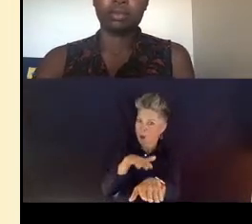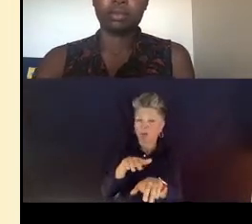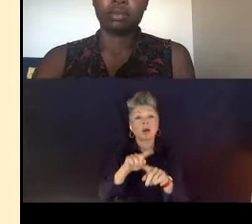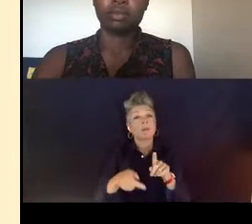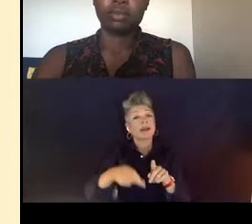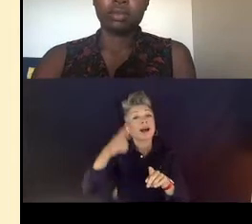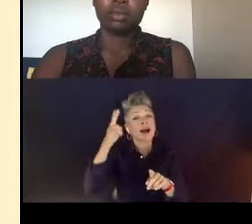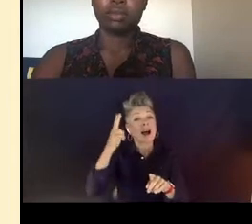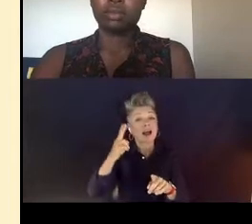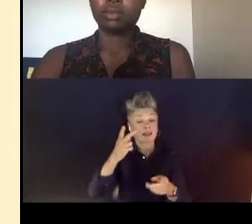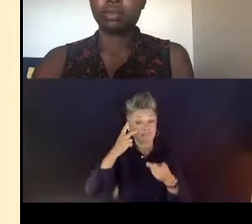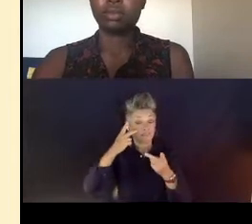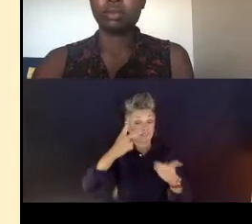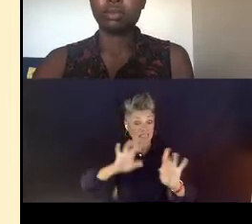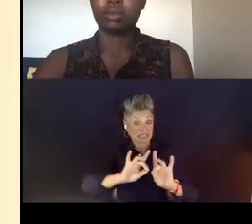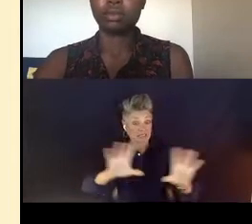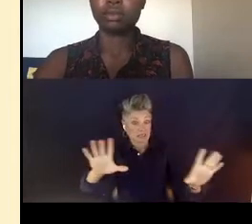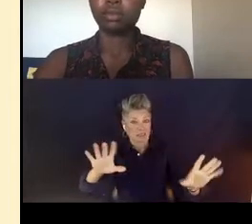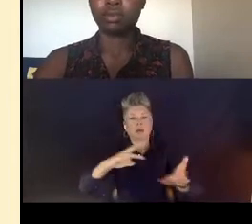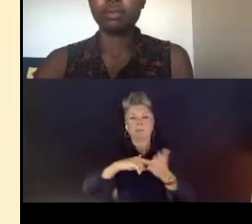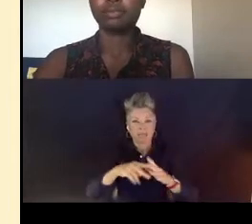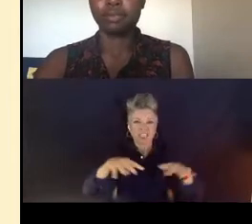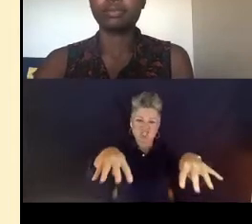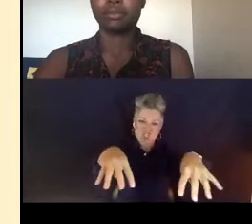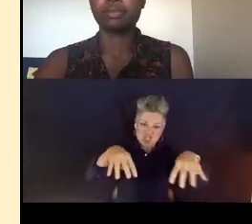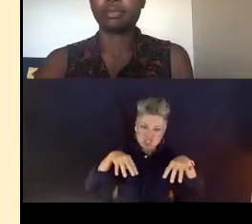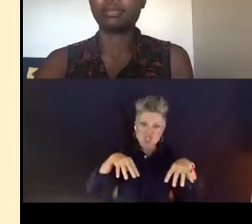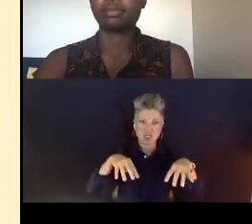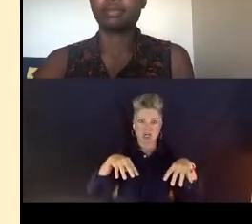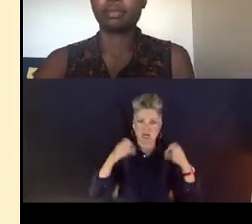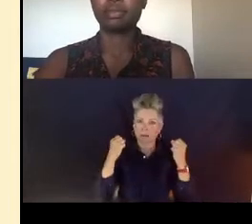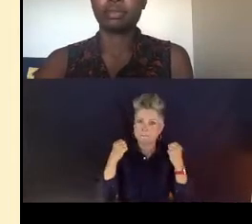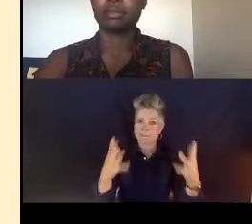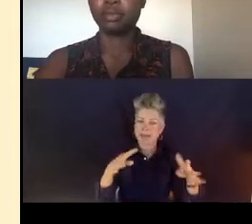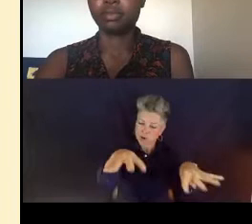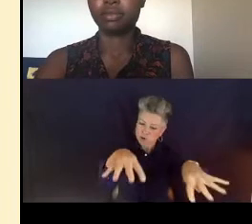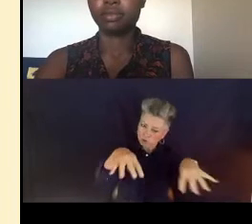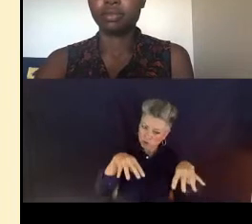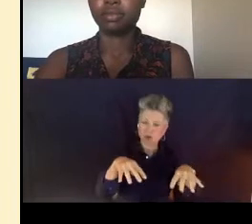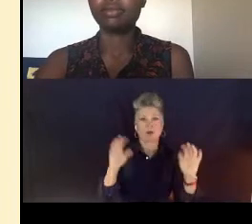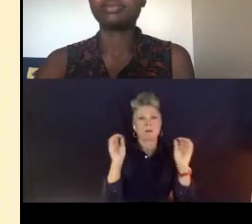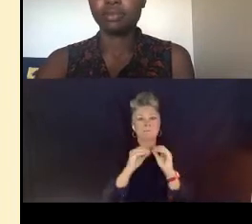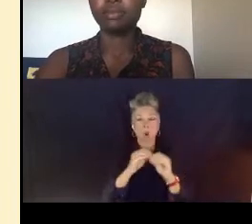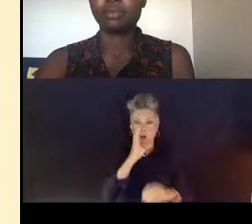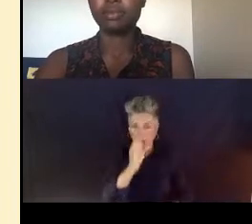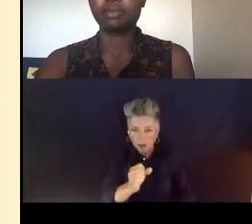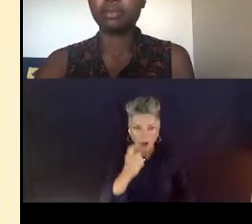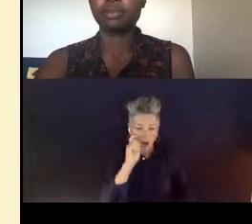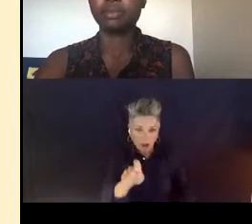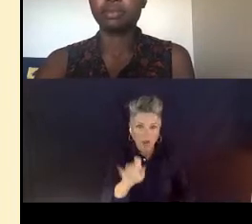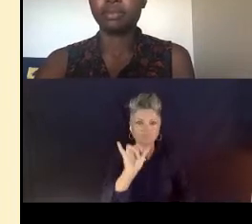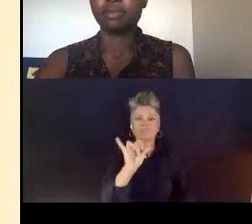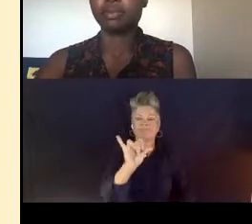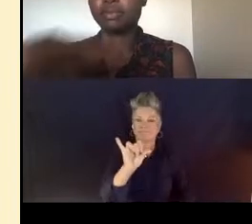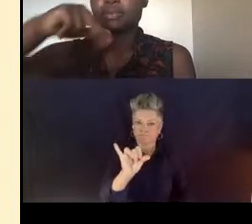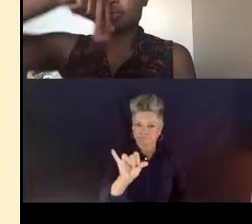the several lines, the white lines, which really just kind of gives more of a visual appeal to the drivers,